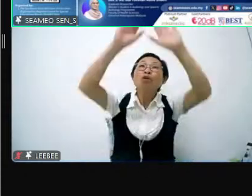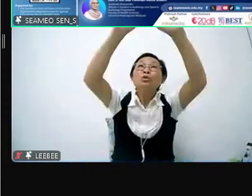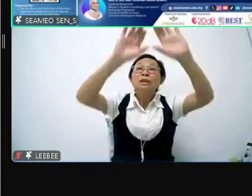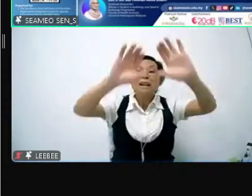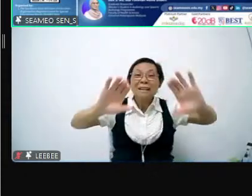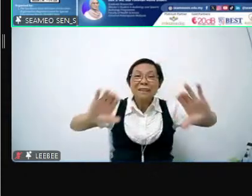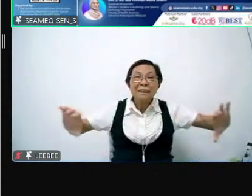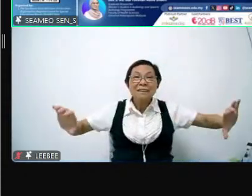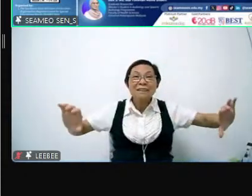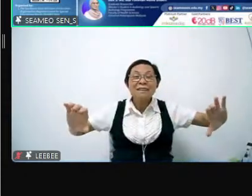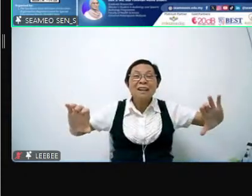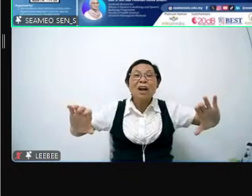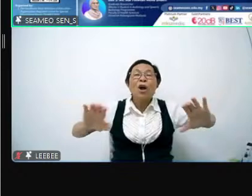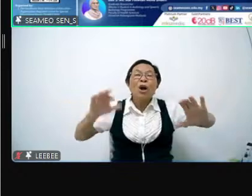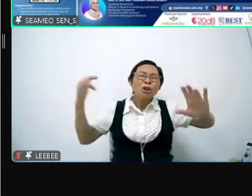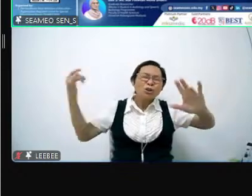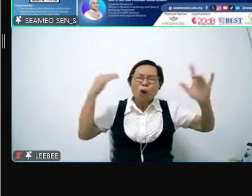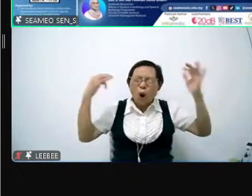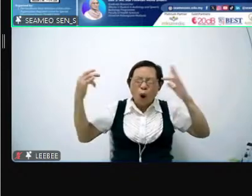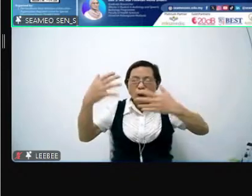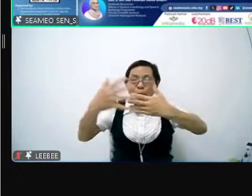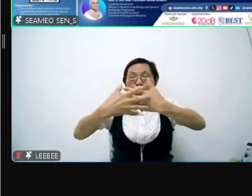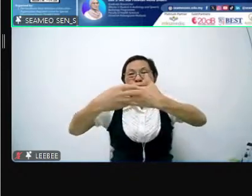reverberant noise.